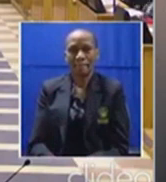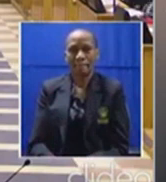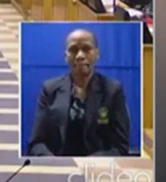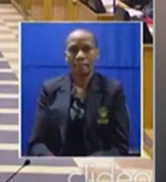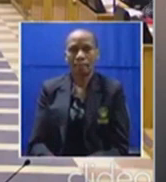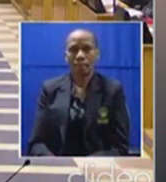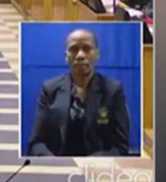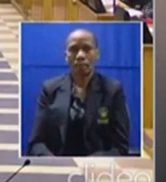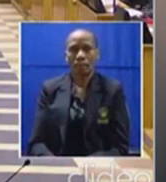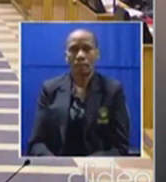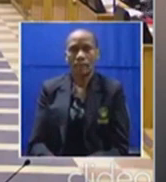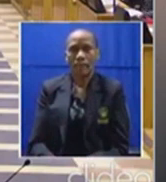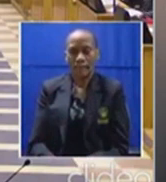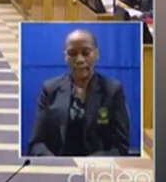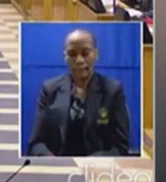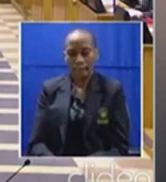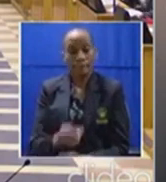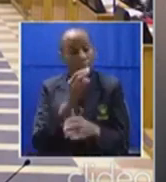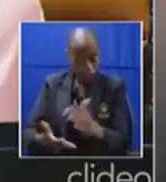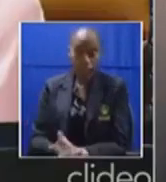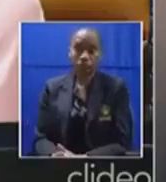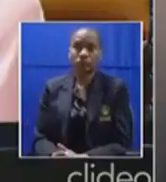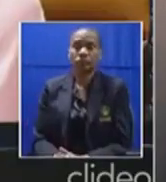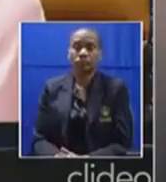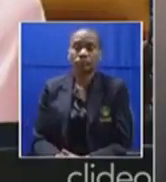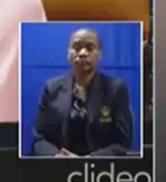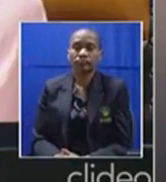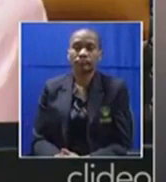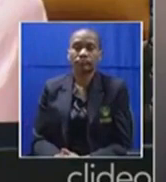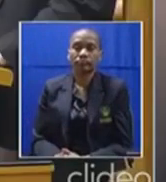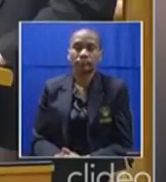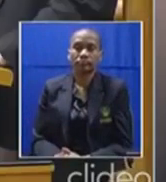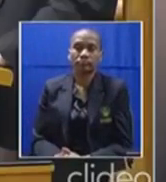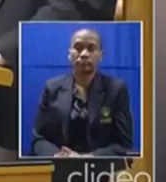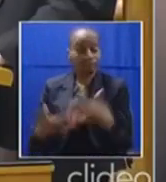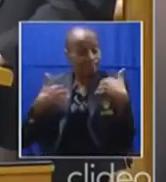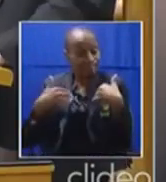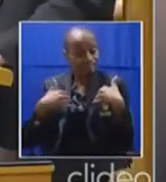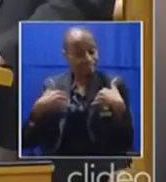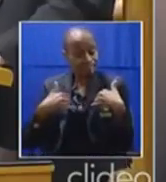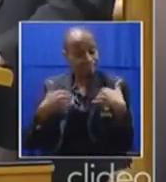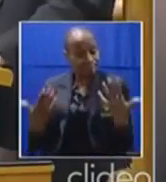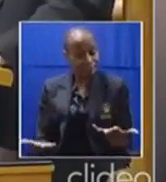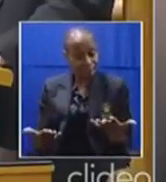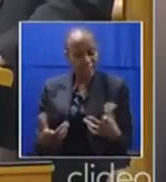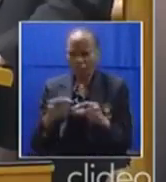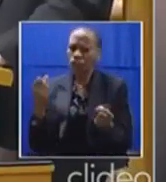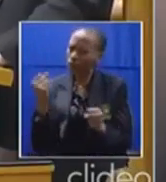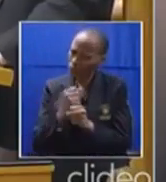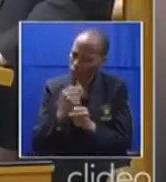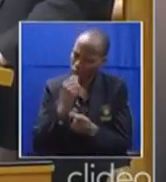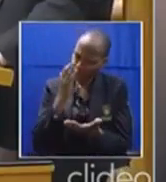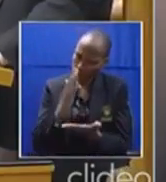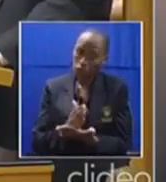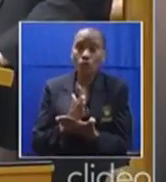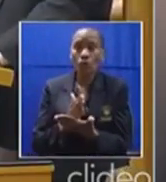Well, that's when we got the earliest indication that the man can lie. Remember what he said in Parliament